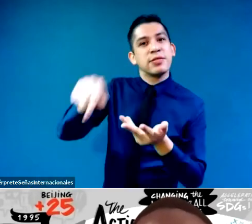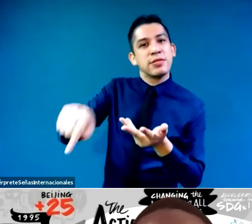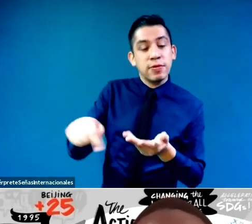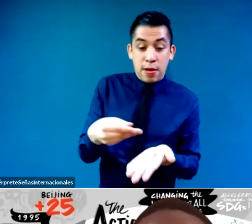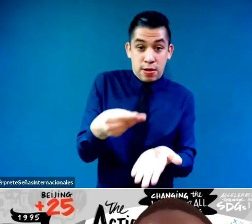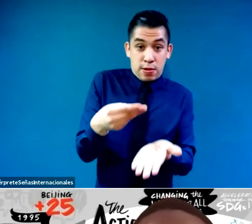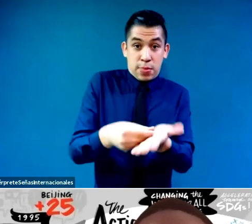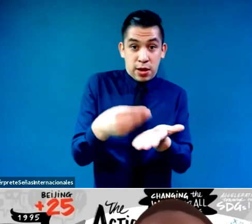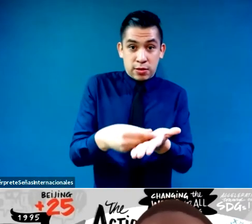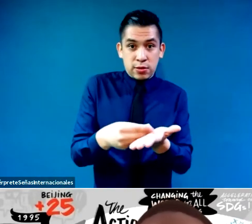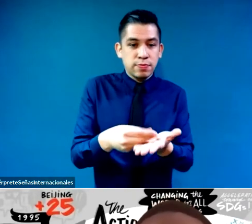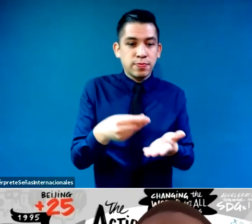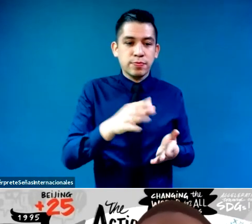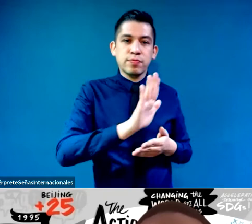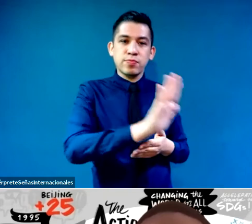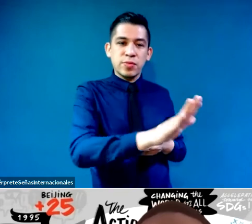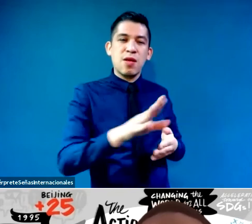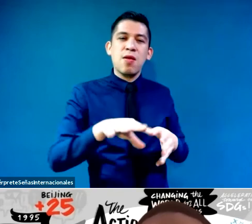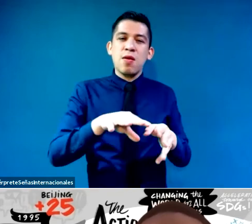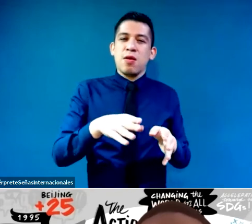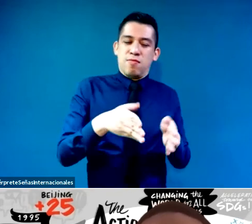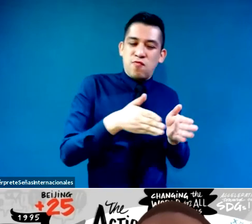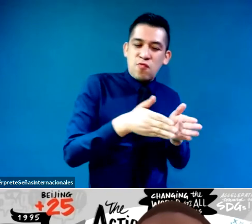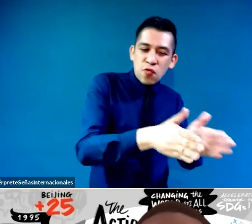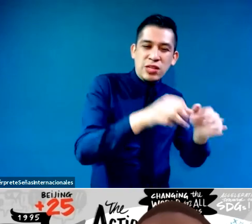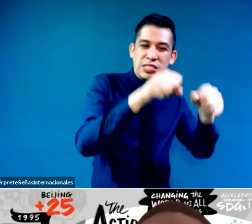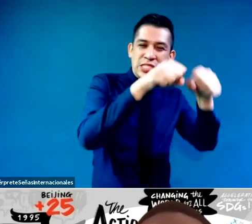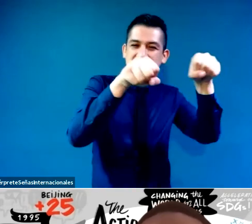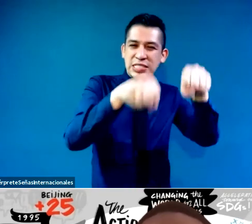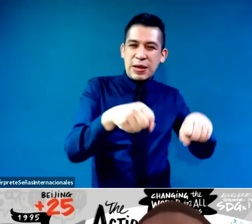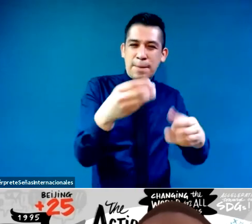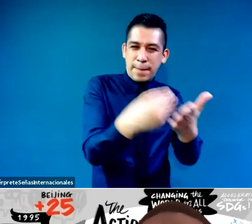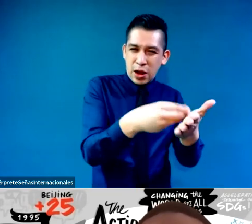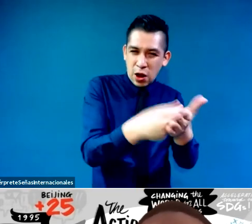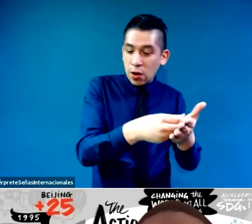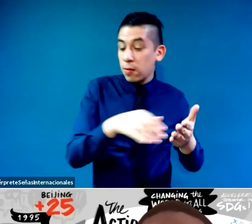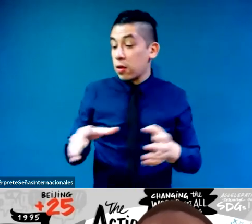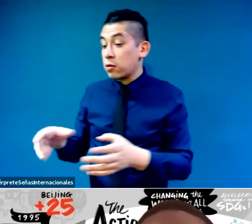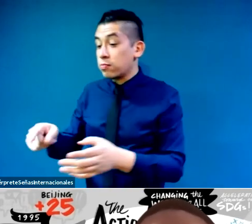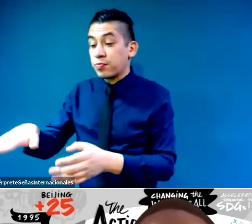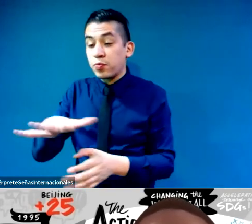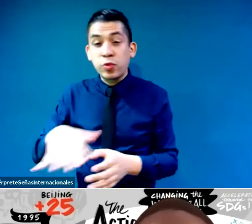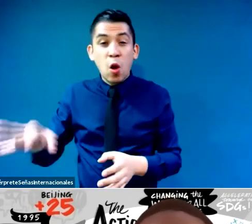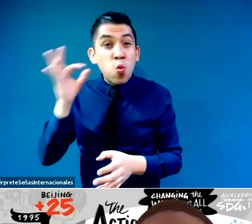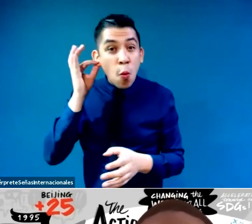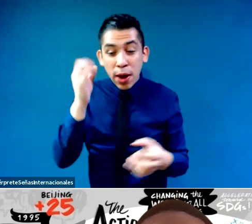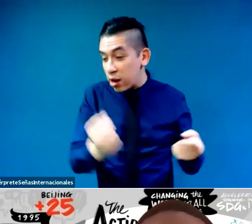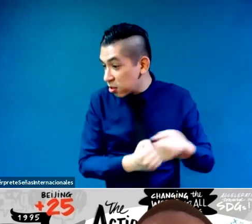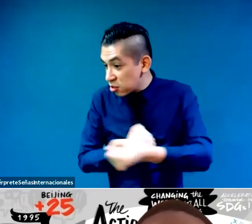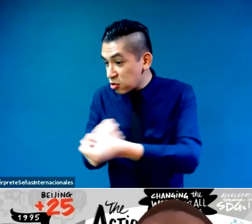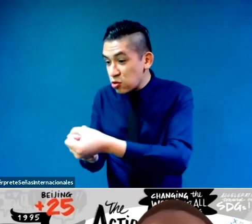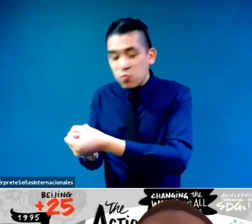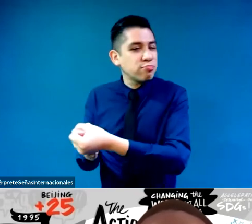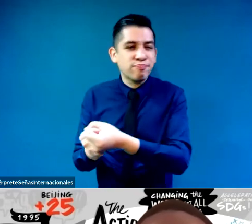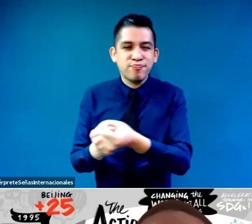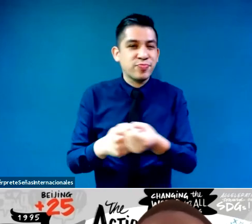world. And that is why there is a need to fundamentally rewrite the rules of the game. We have already